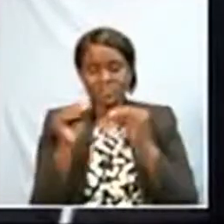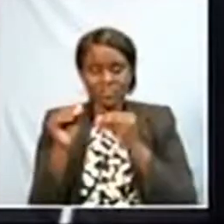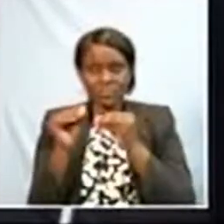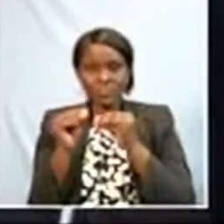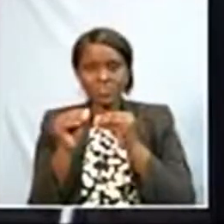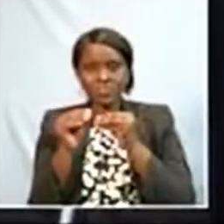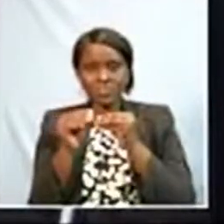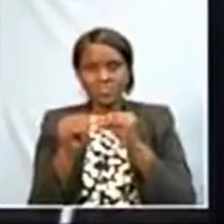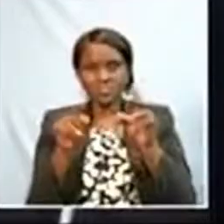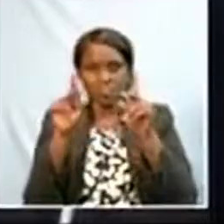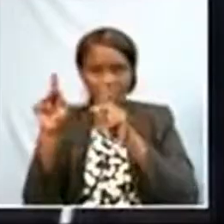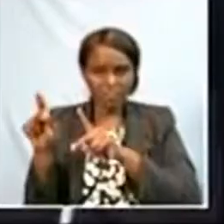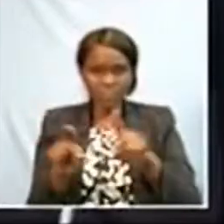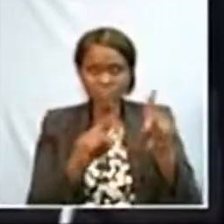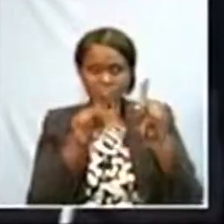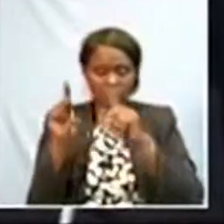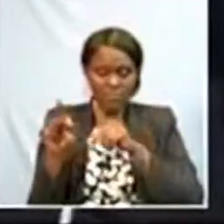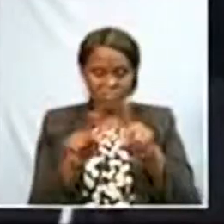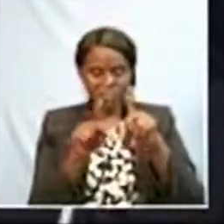the performance of